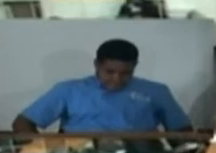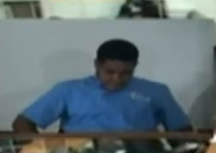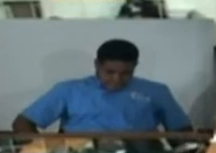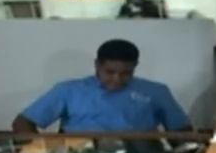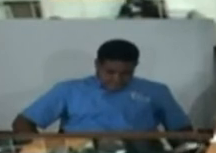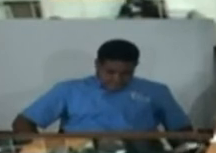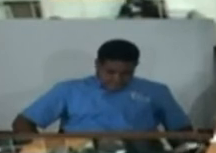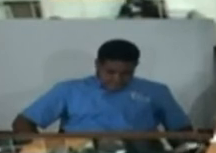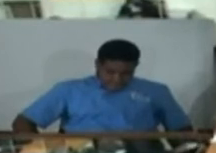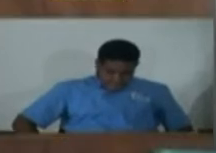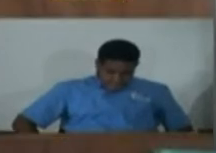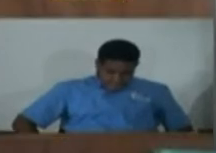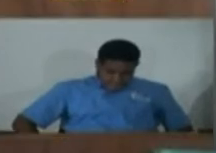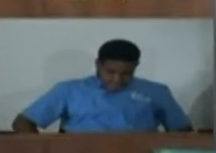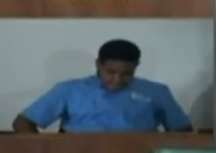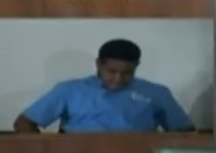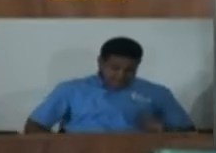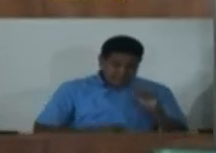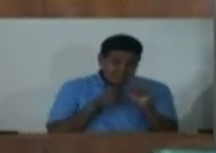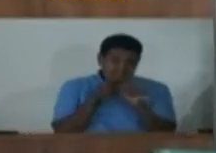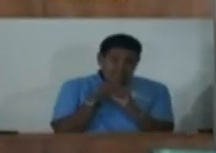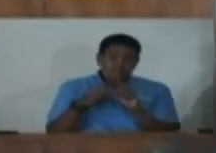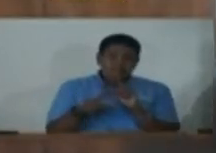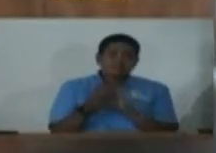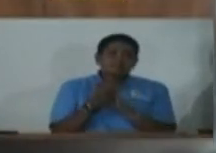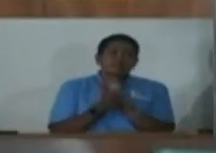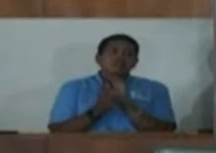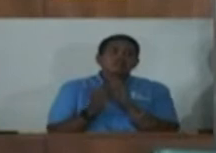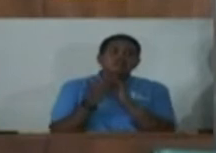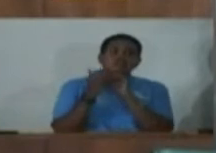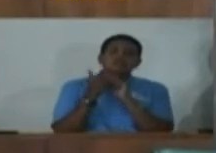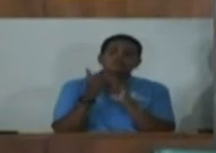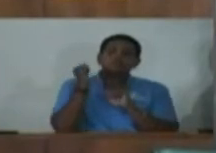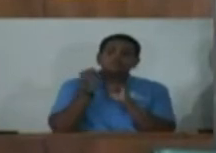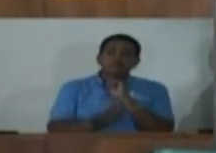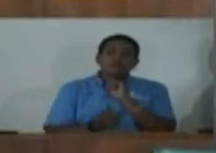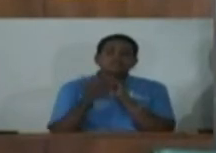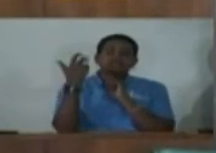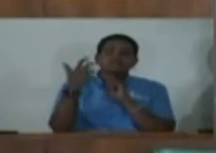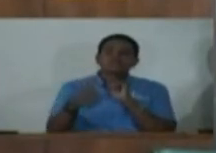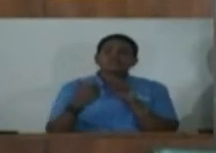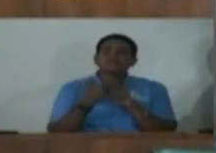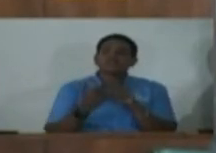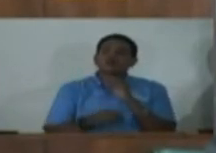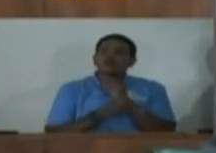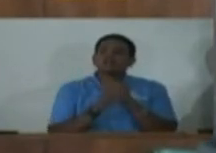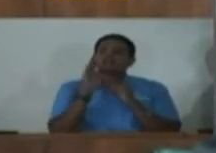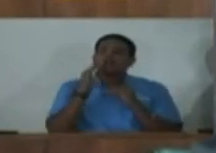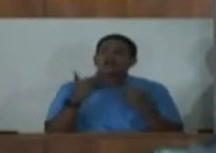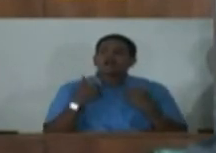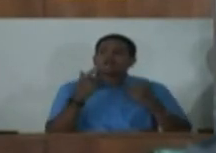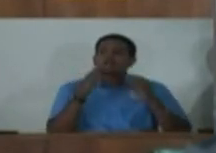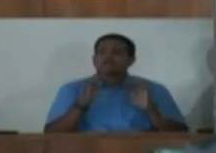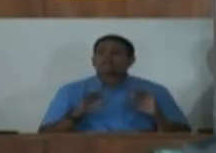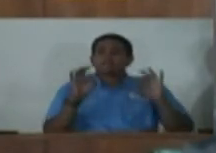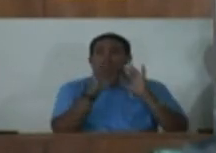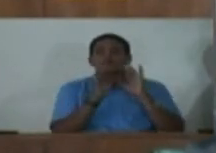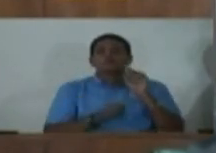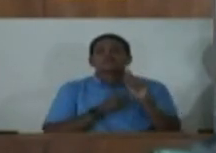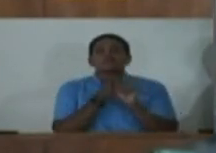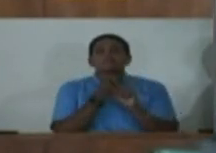The effect of this legislation, when passed, will also have significant implication